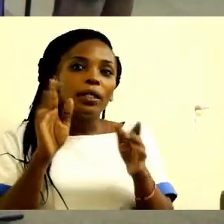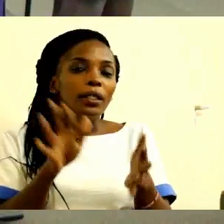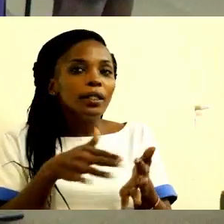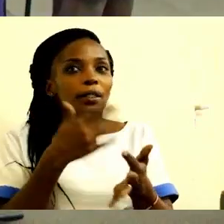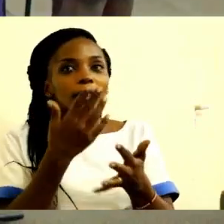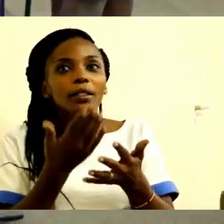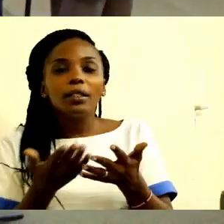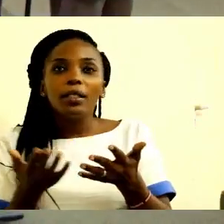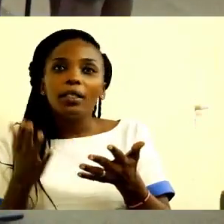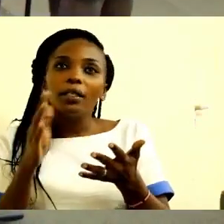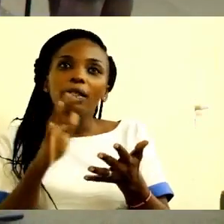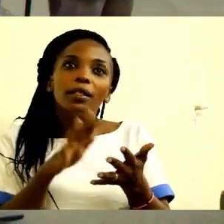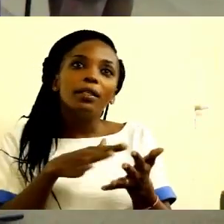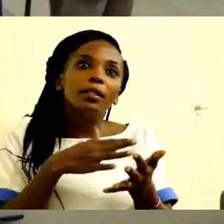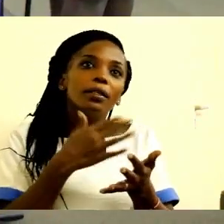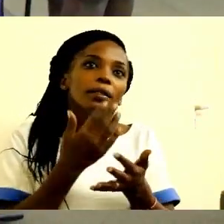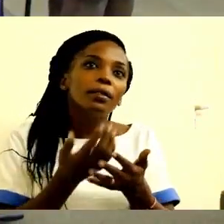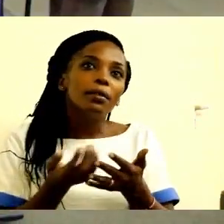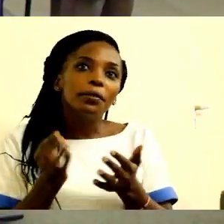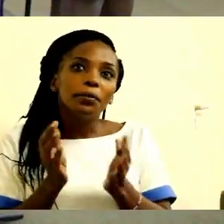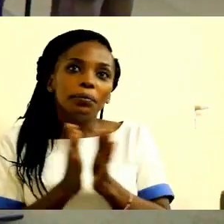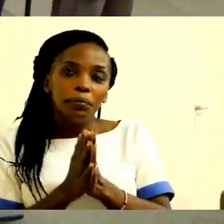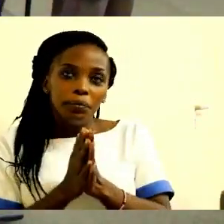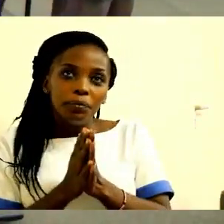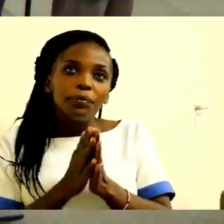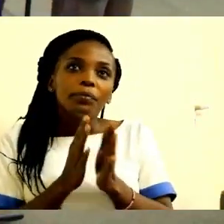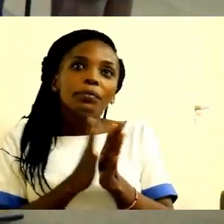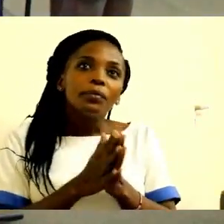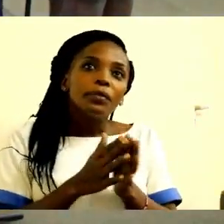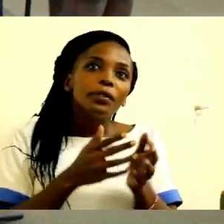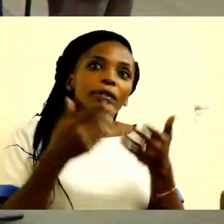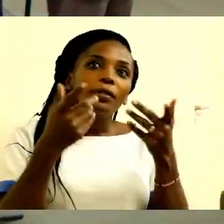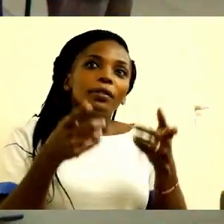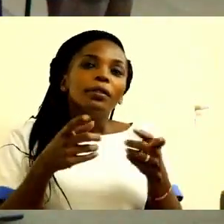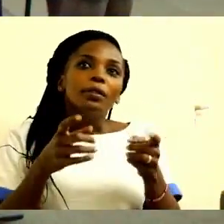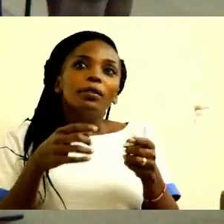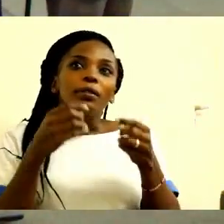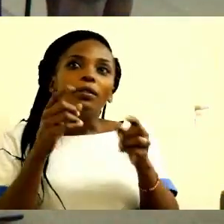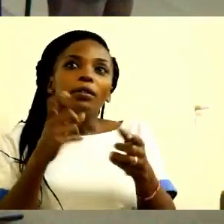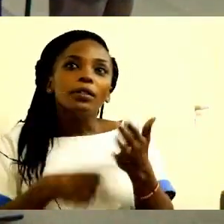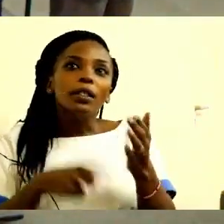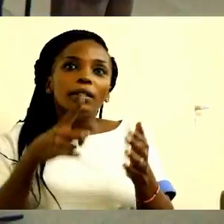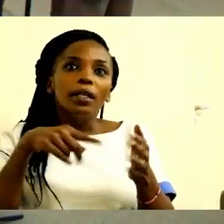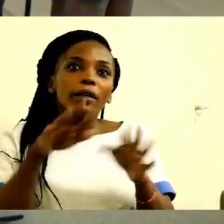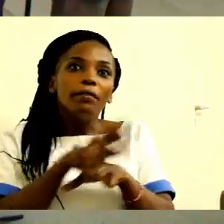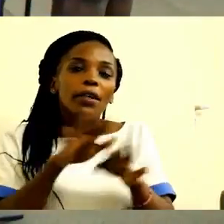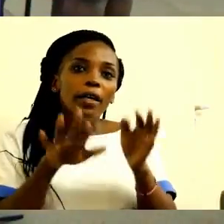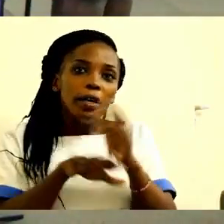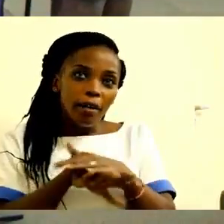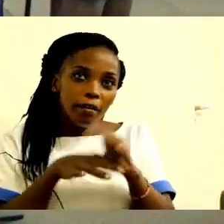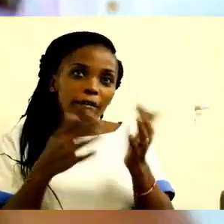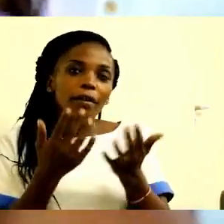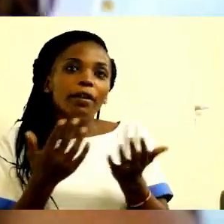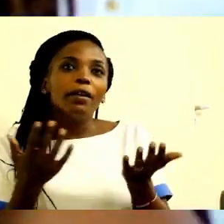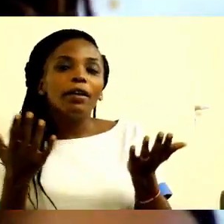treasure as we sing, an offering that costs us